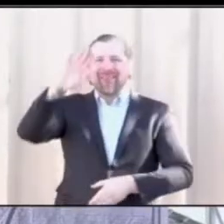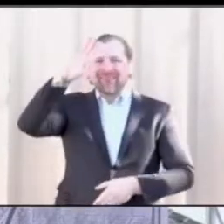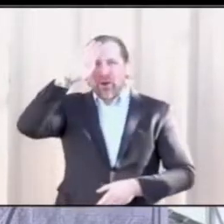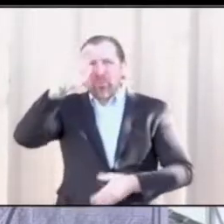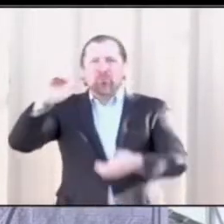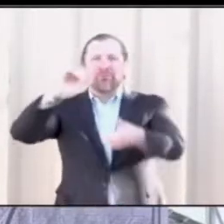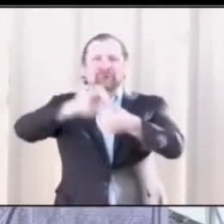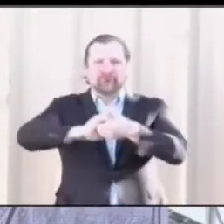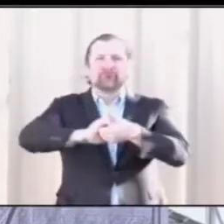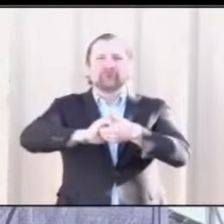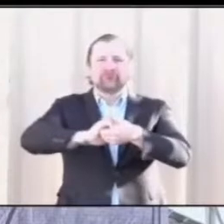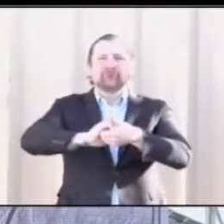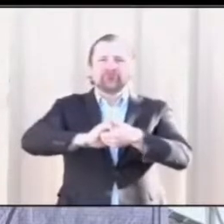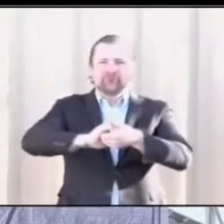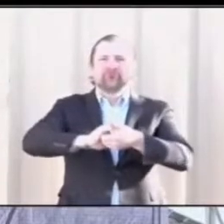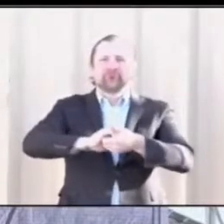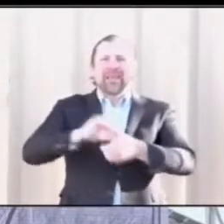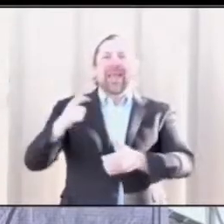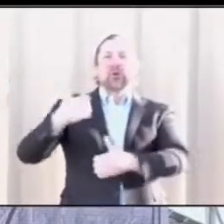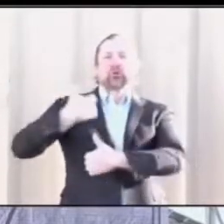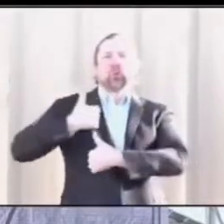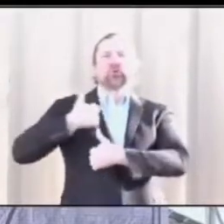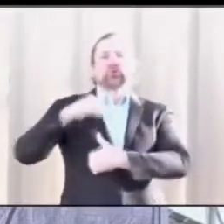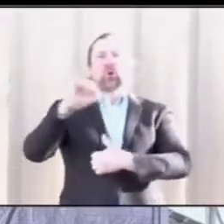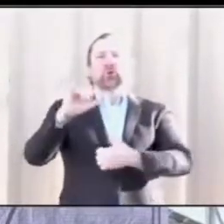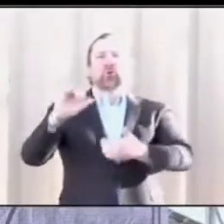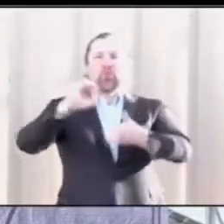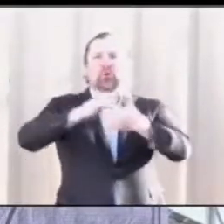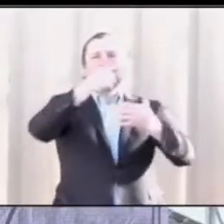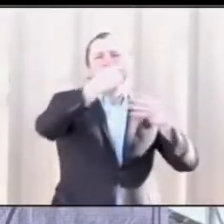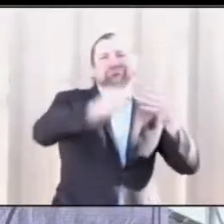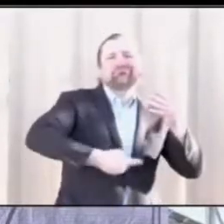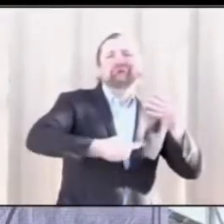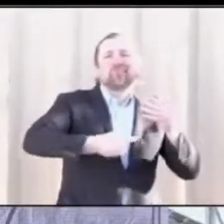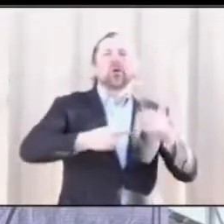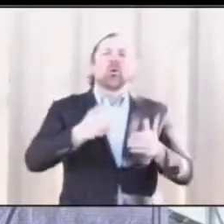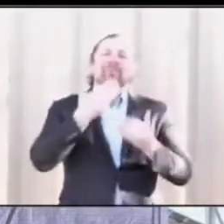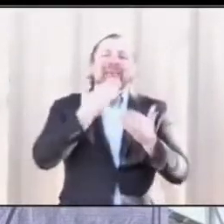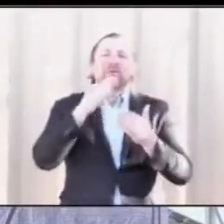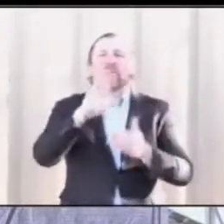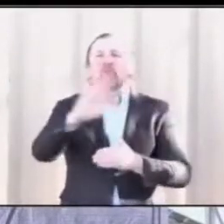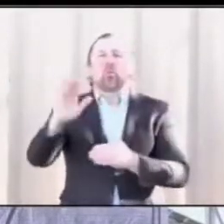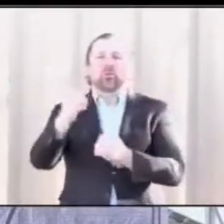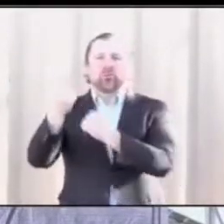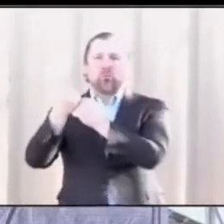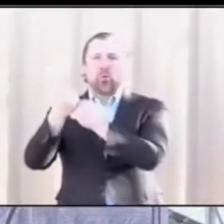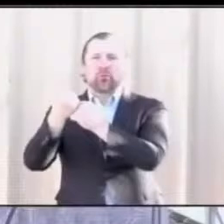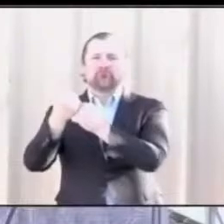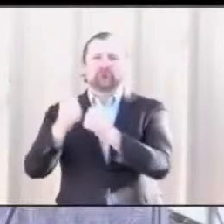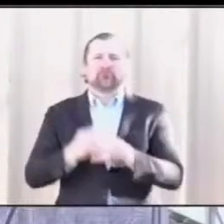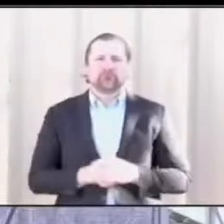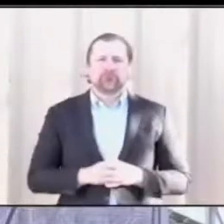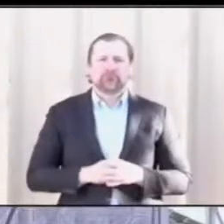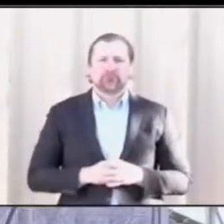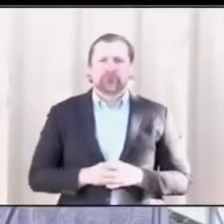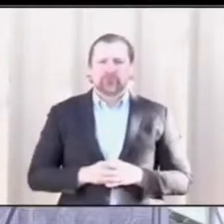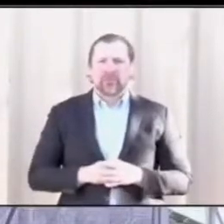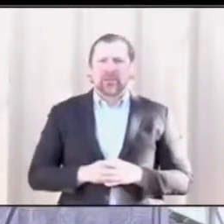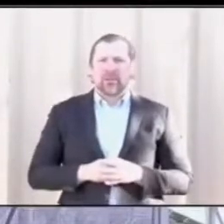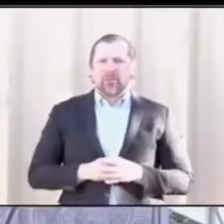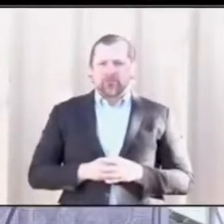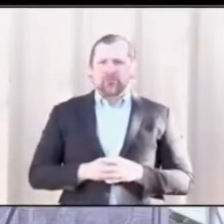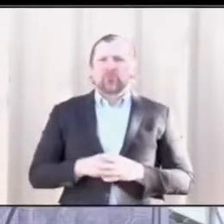who are assigned to the Palisades incident. We are very grateful for their support. We are supporting the fire area with these badly